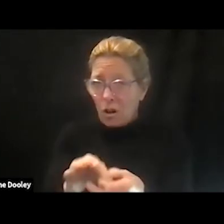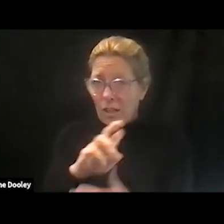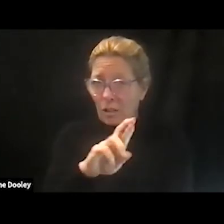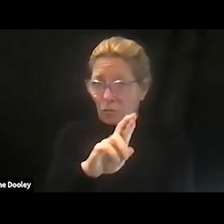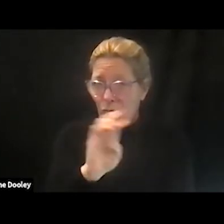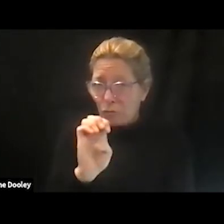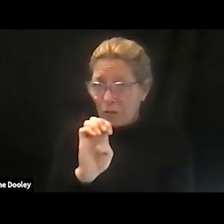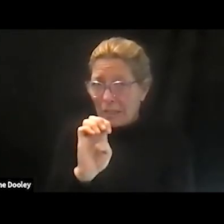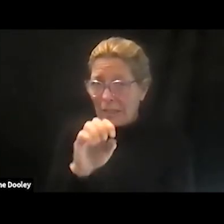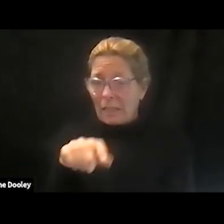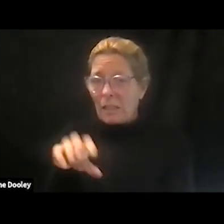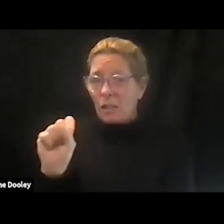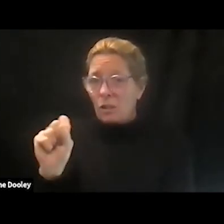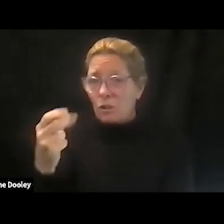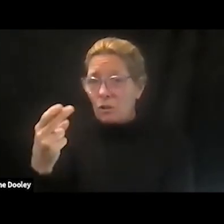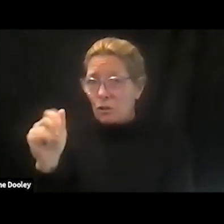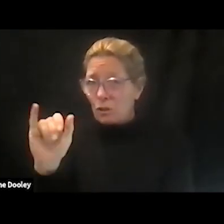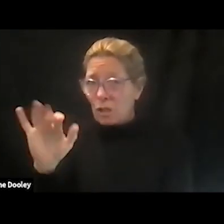reshift?